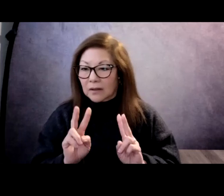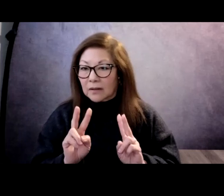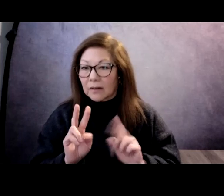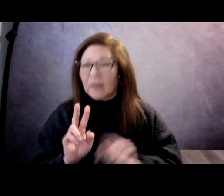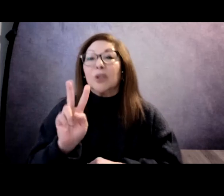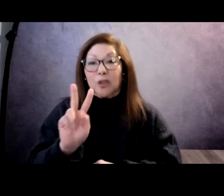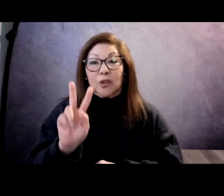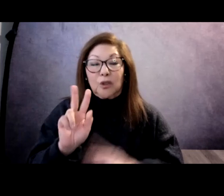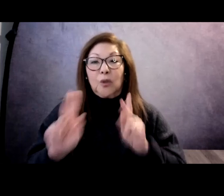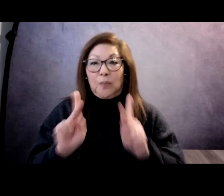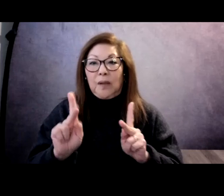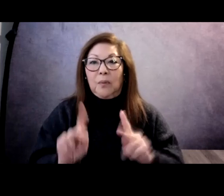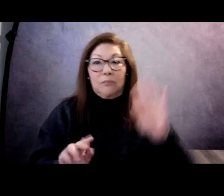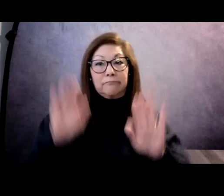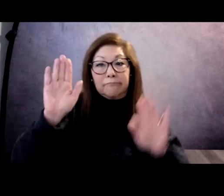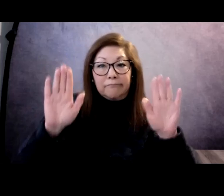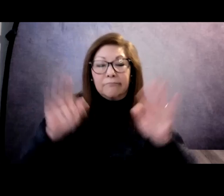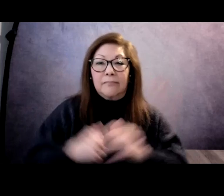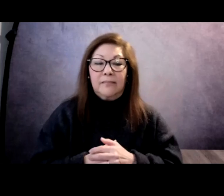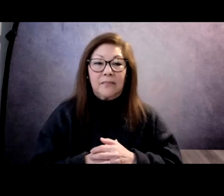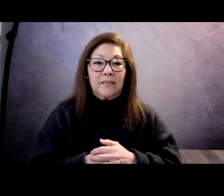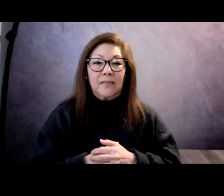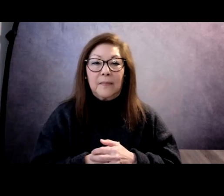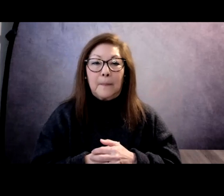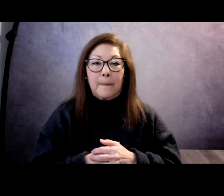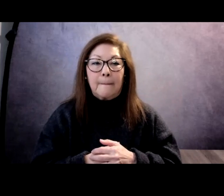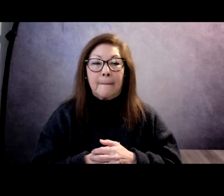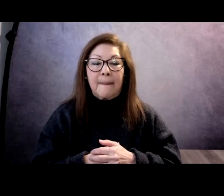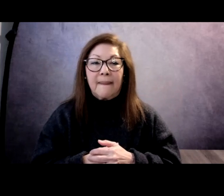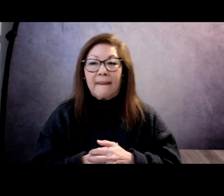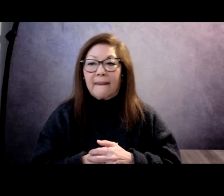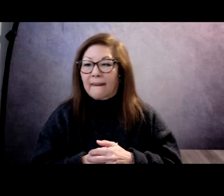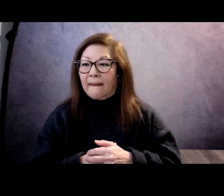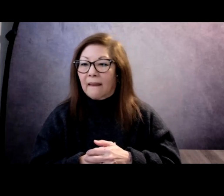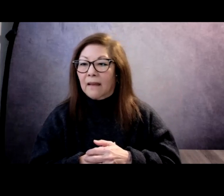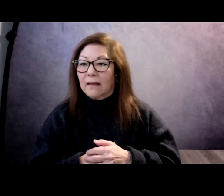with raised hands. So